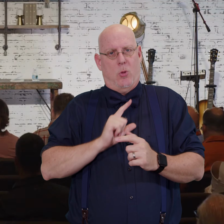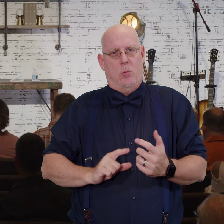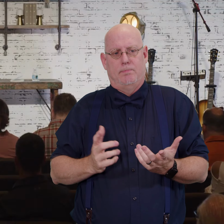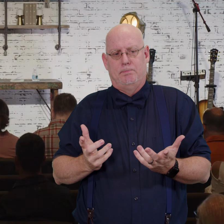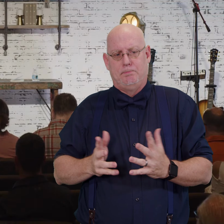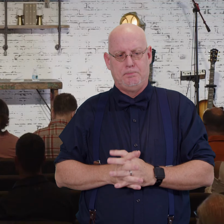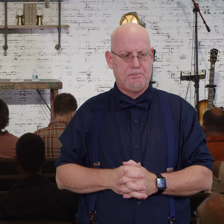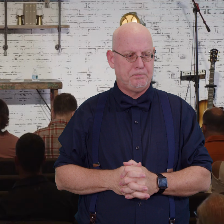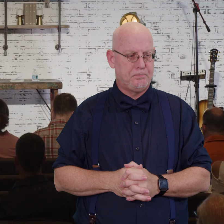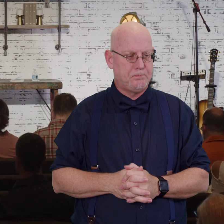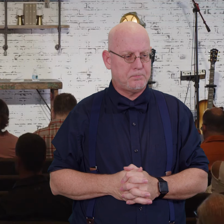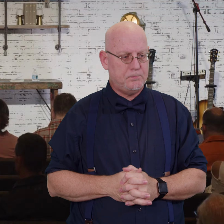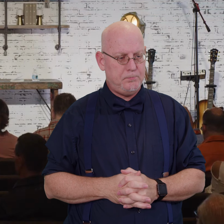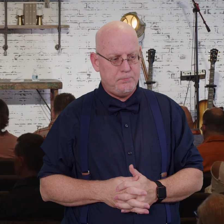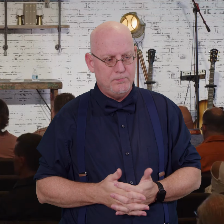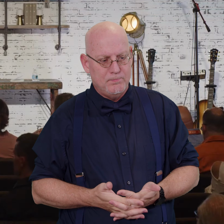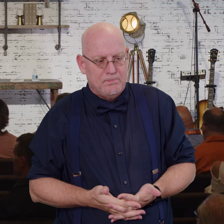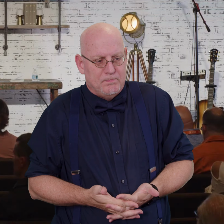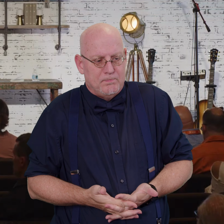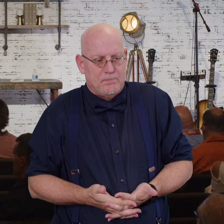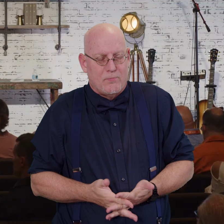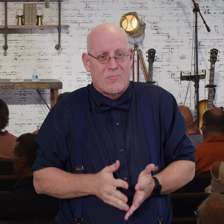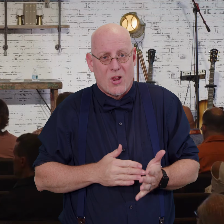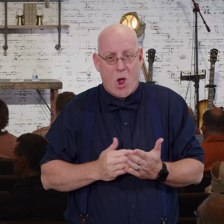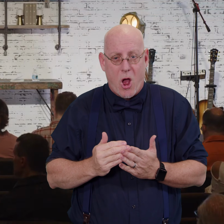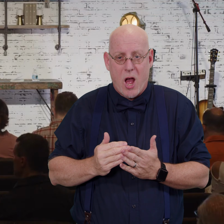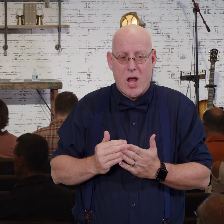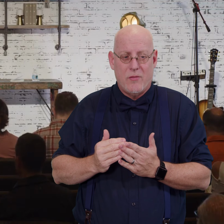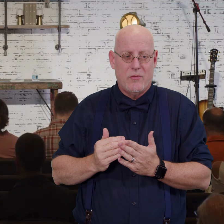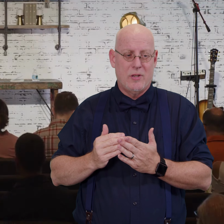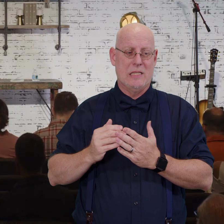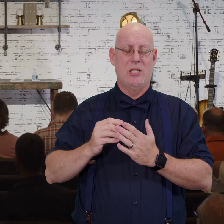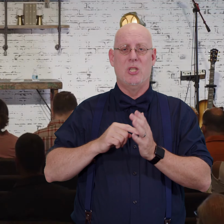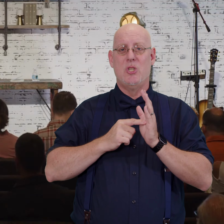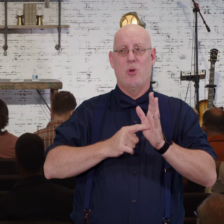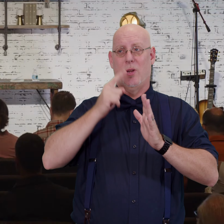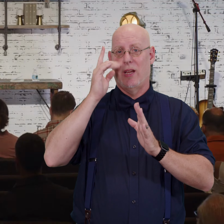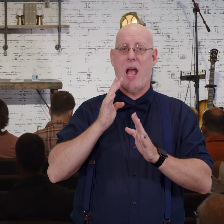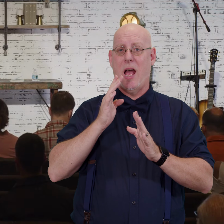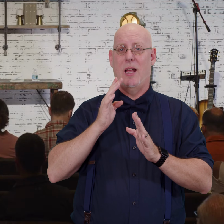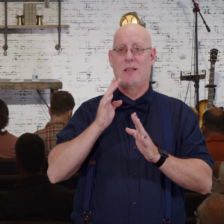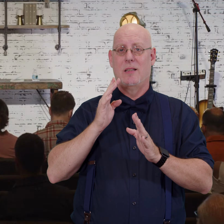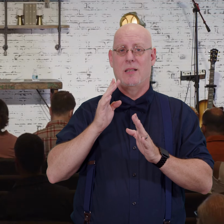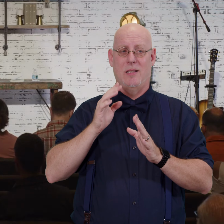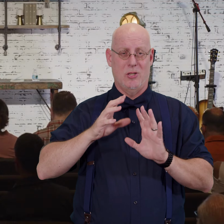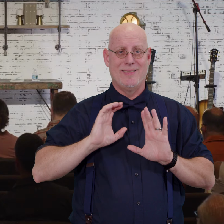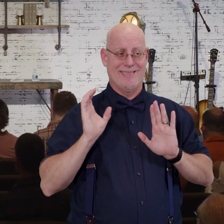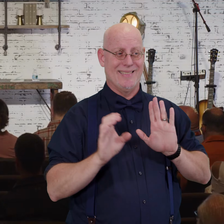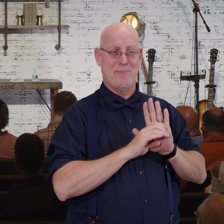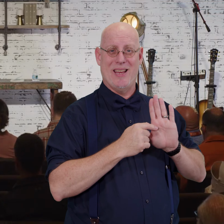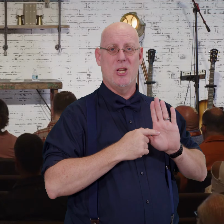Lord. We're oftentimes painting him in a way that is grossly inaccurate.